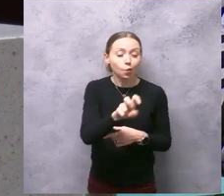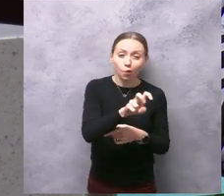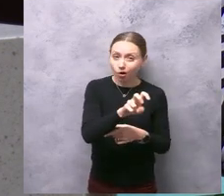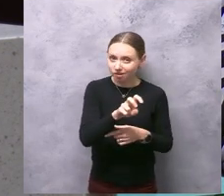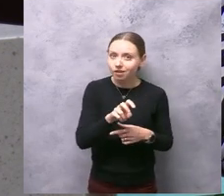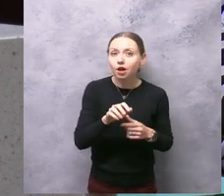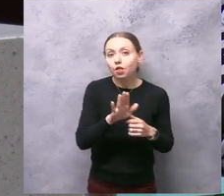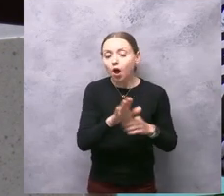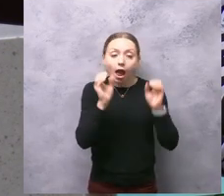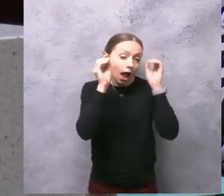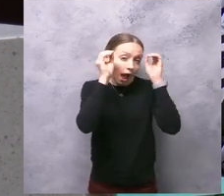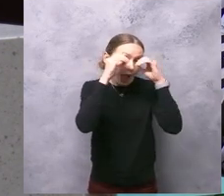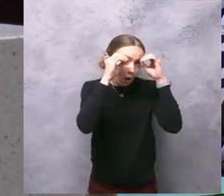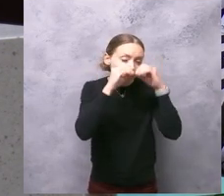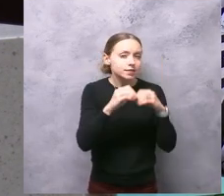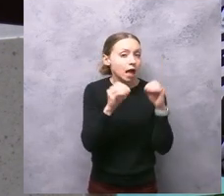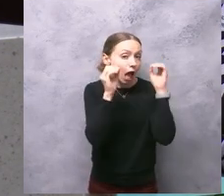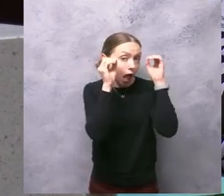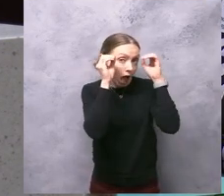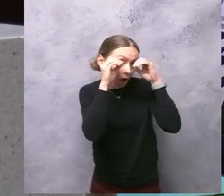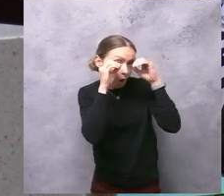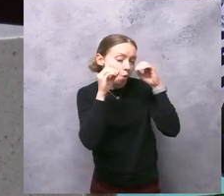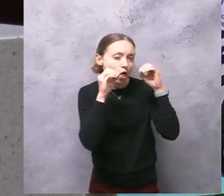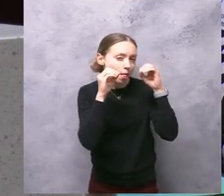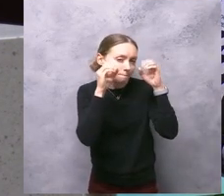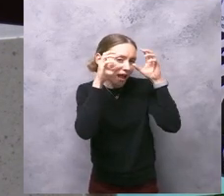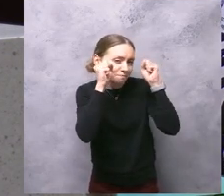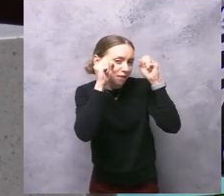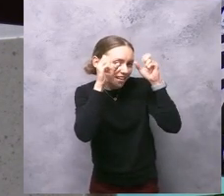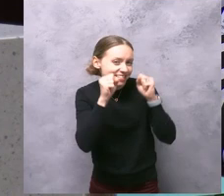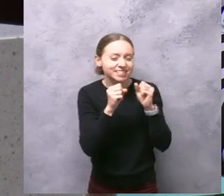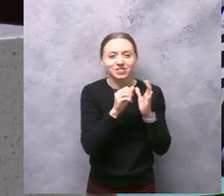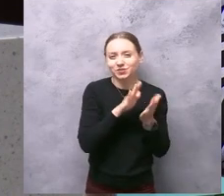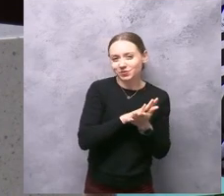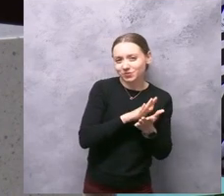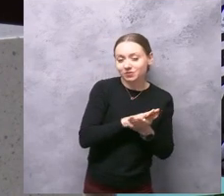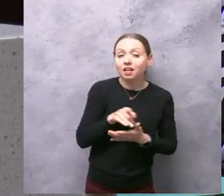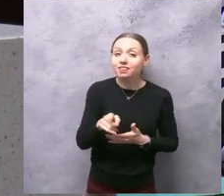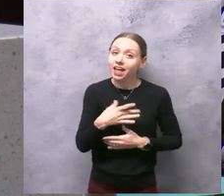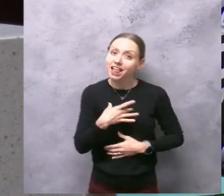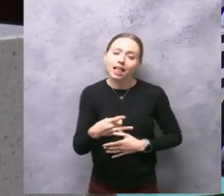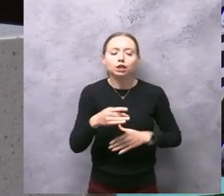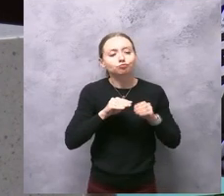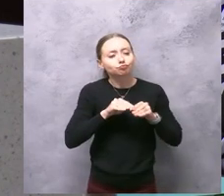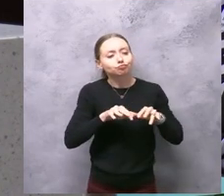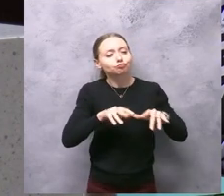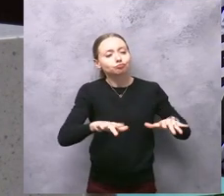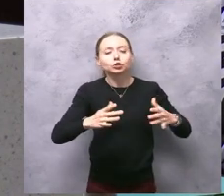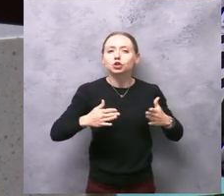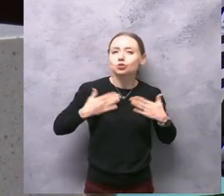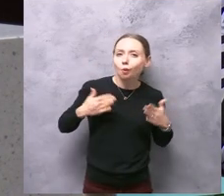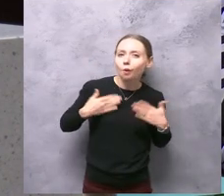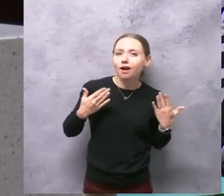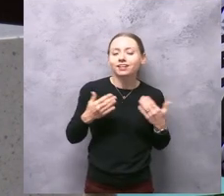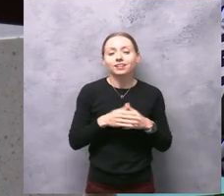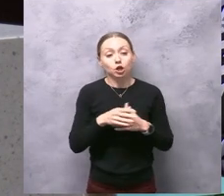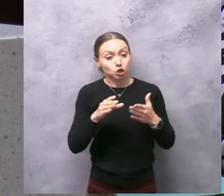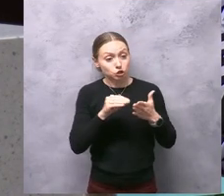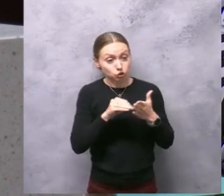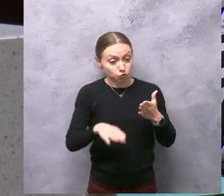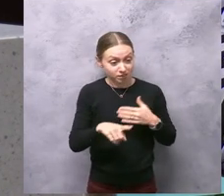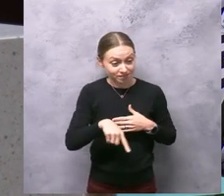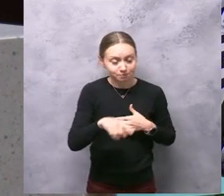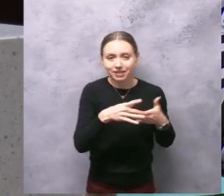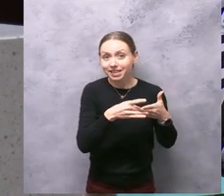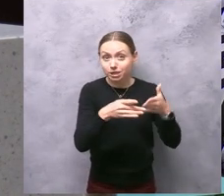Owl-mazing. Very cool school. They like sparking joy. They like creating experiences. Students are leaders.